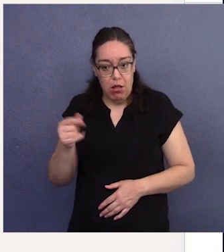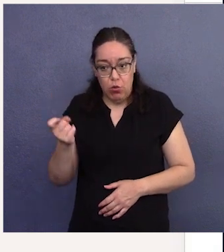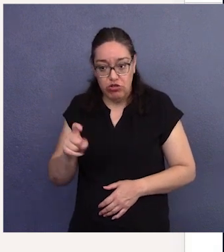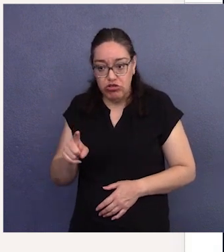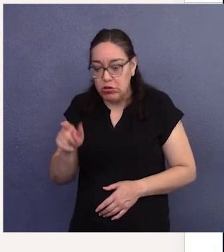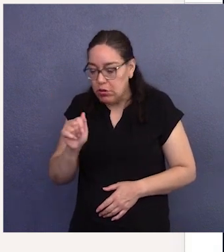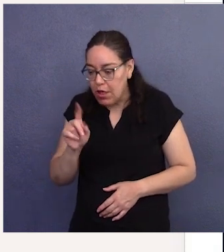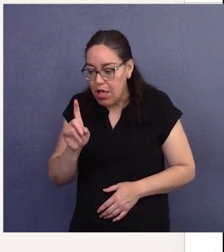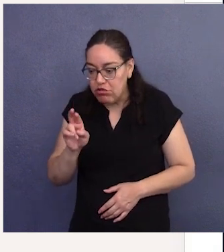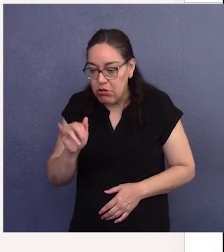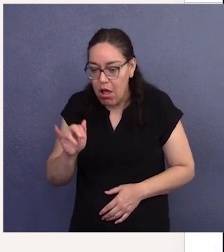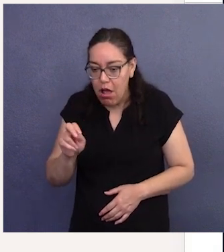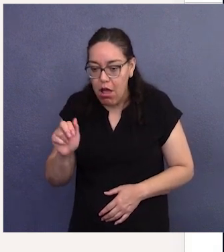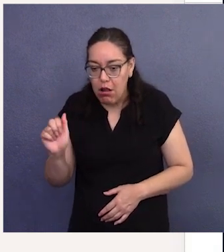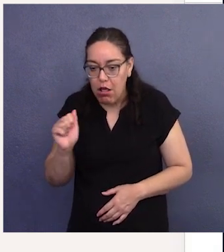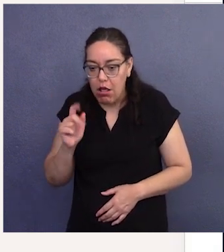Adriana.